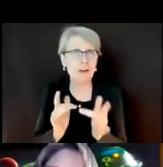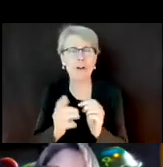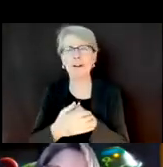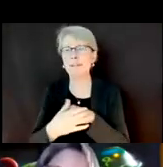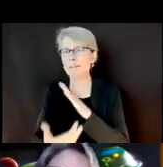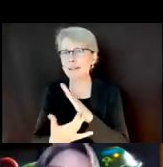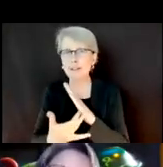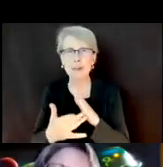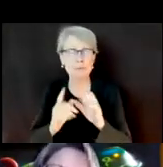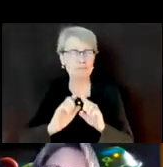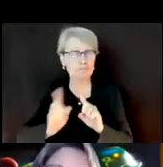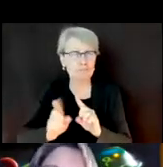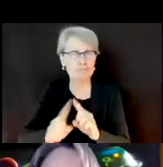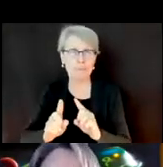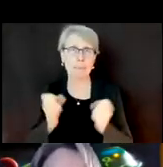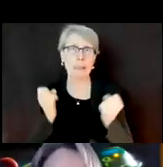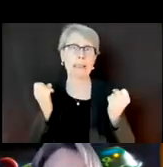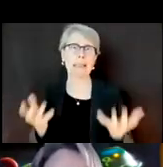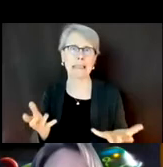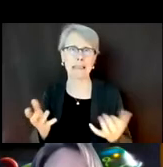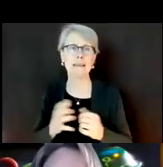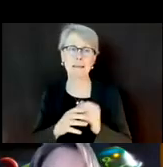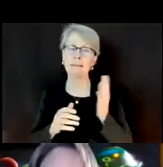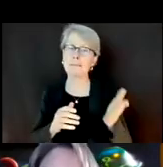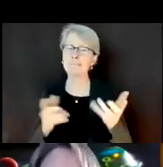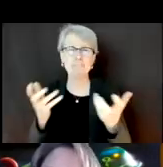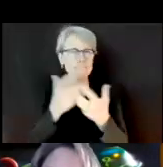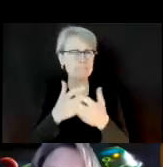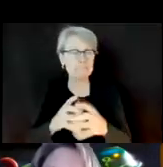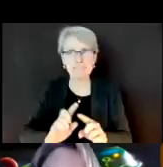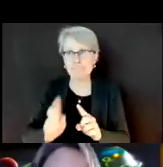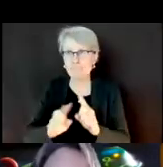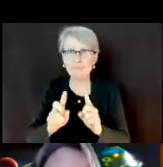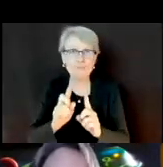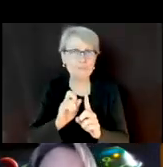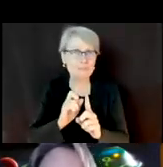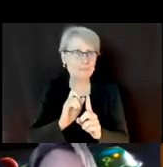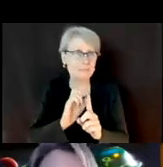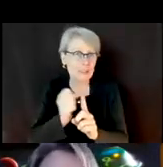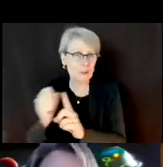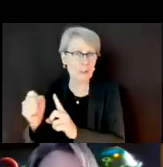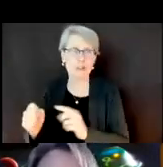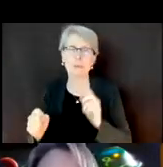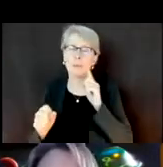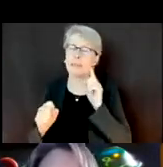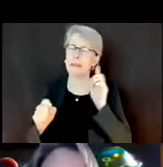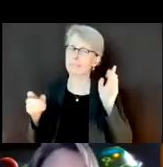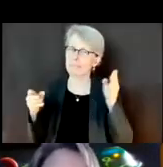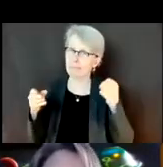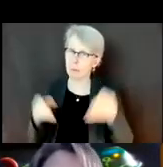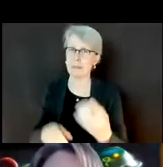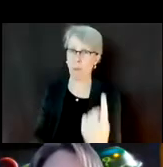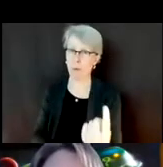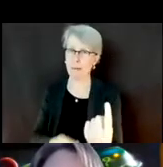fit into a whole bunch of different contexts. We're only really going to focus on one today, but I think this context can be